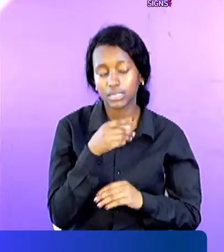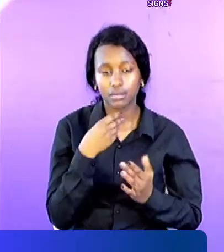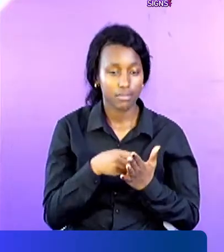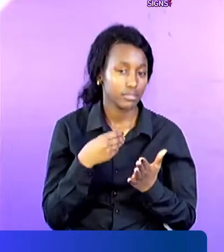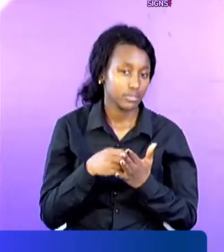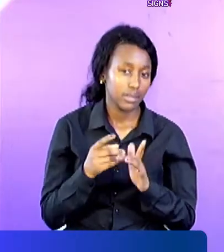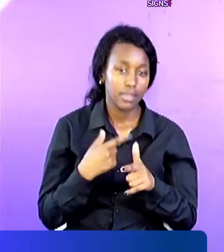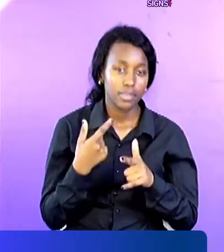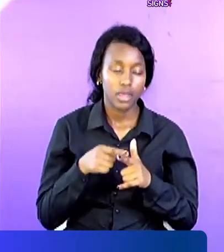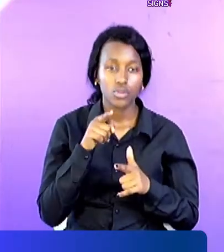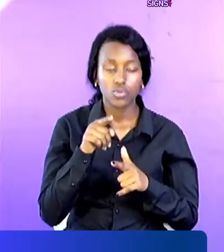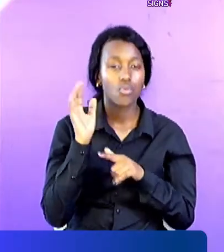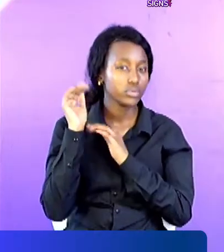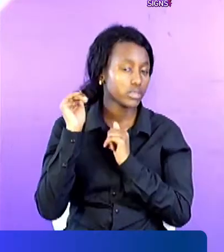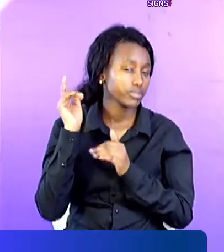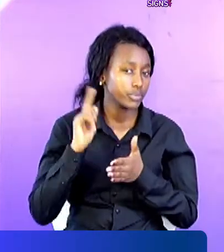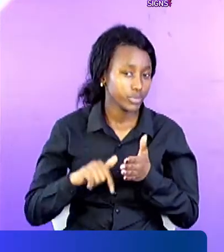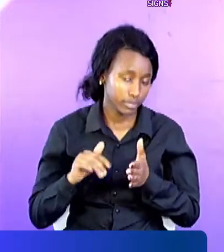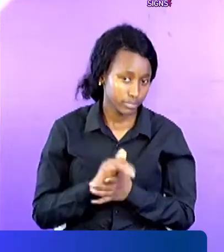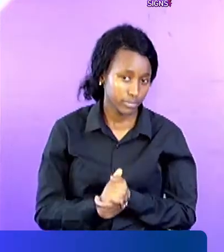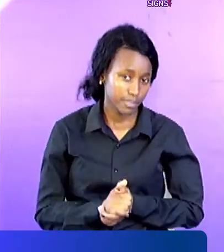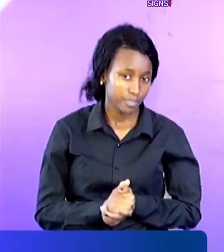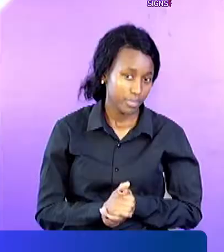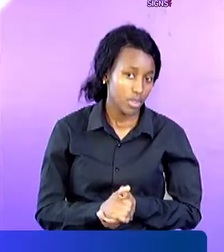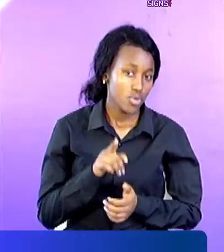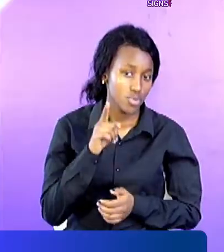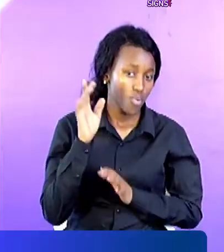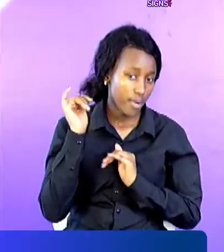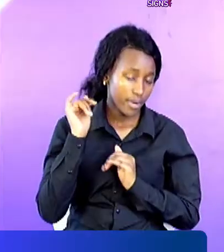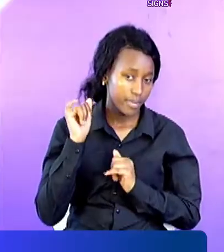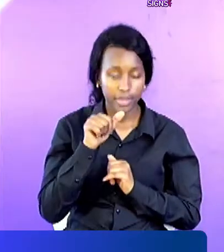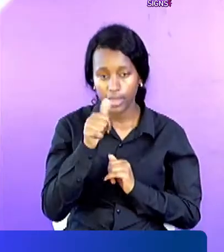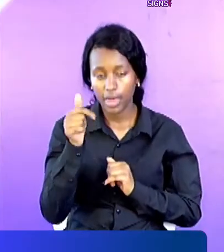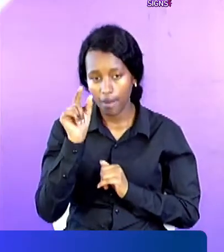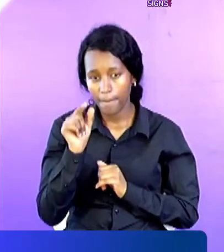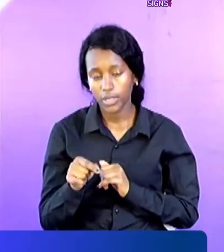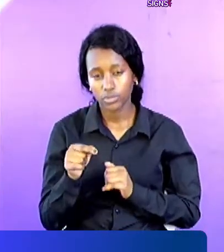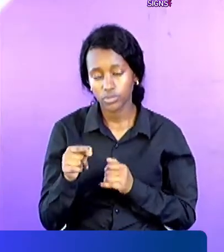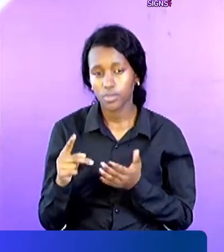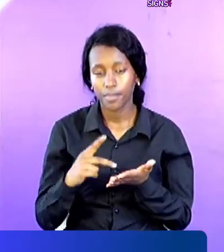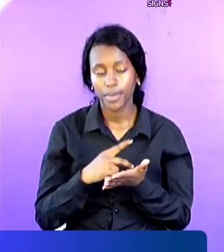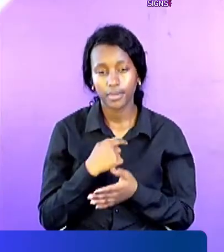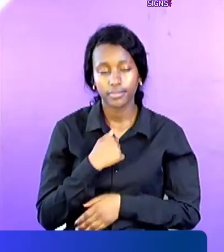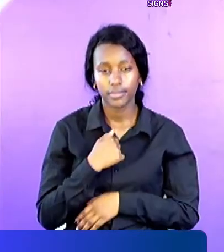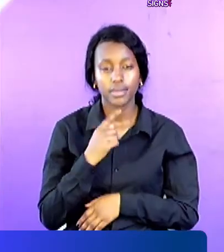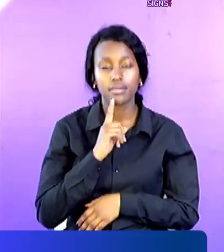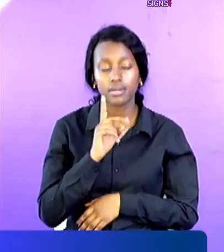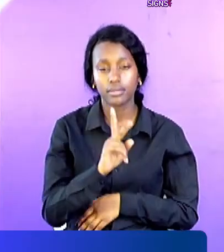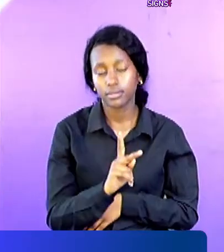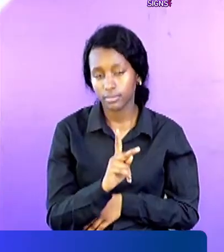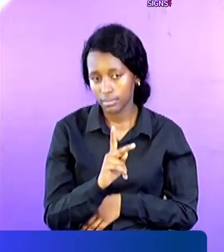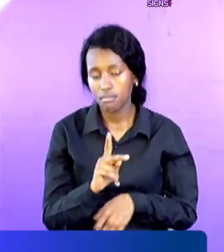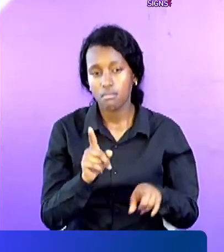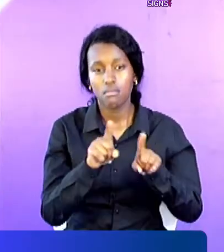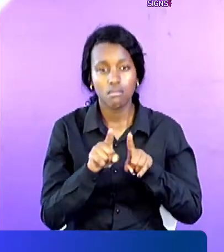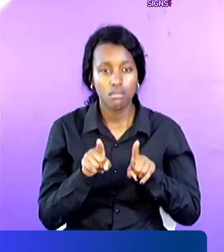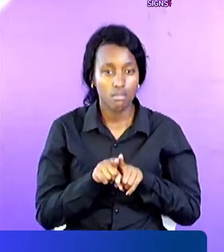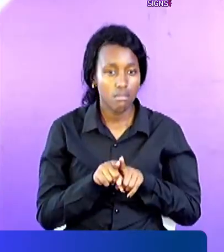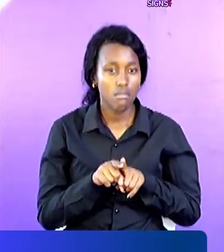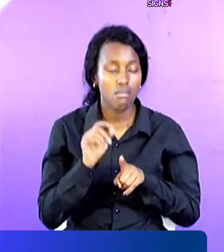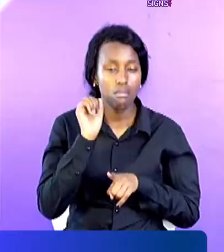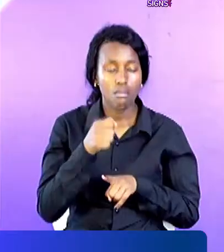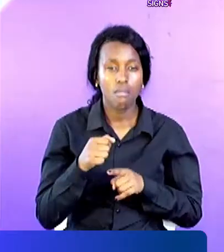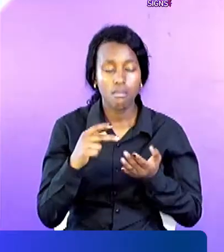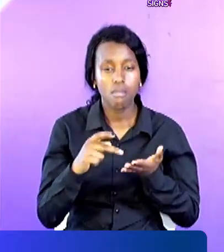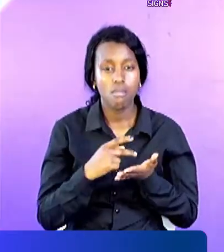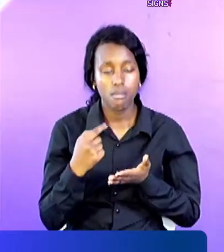expect? You expect the buyer to pay you that 100,000. Plus all the